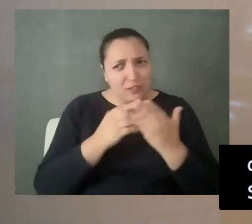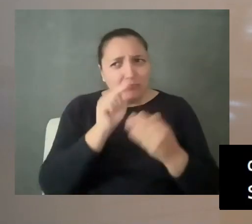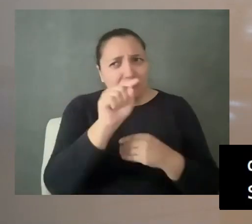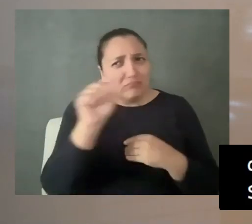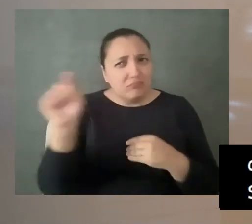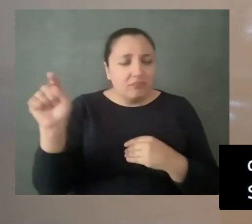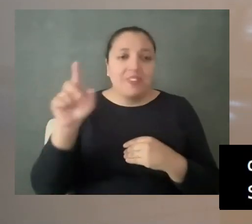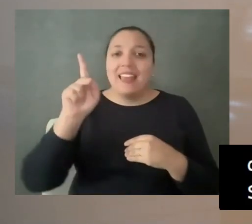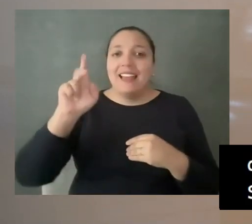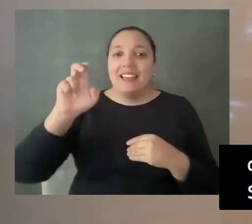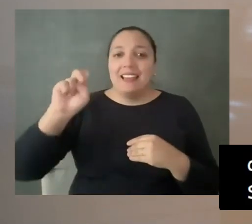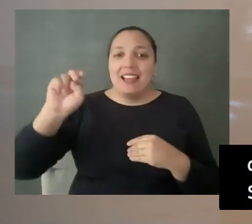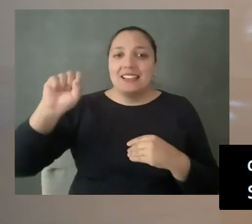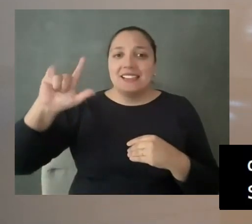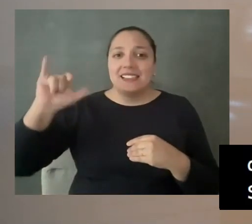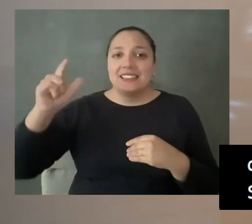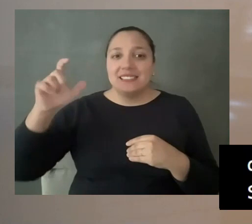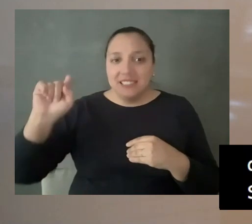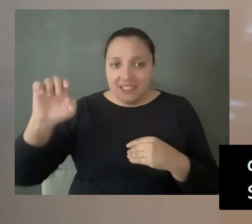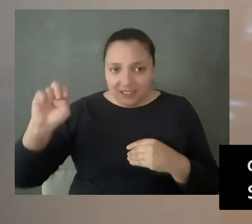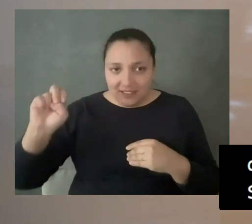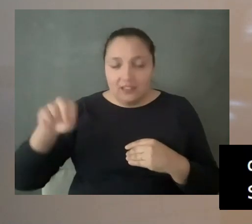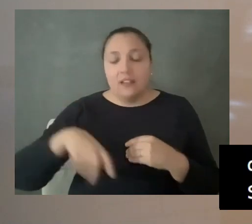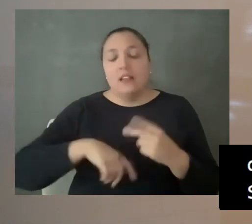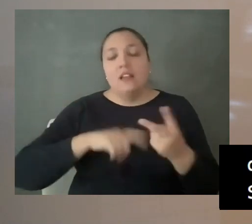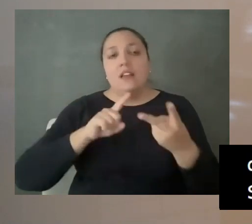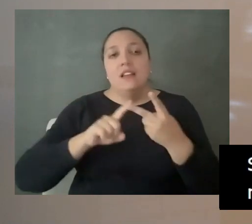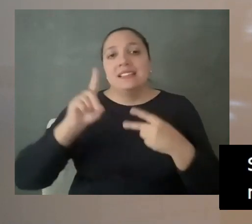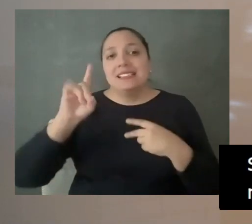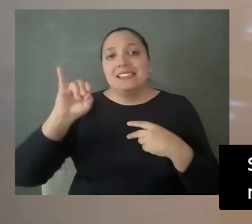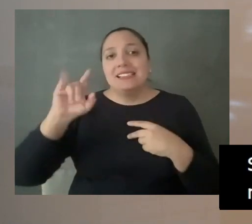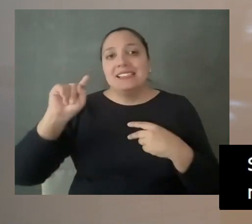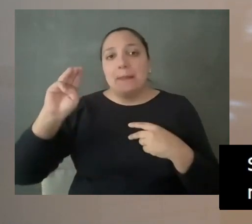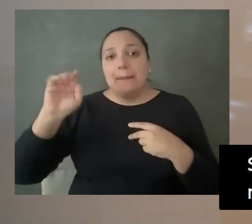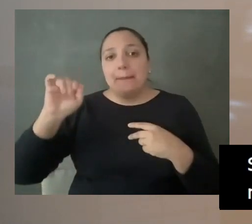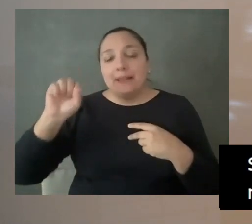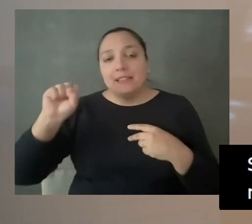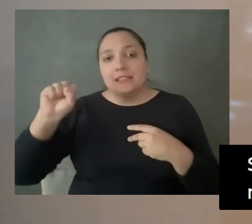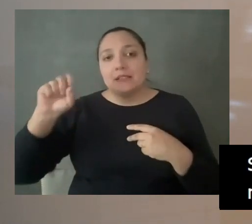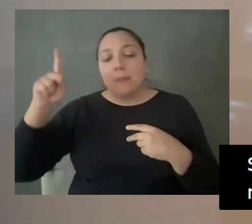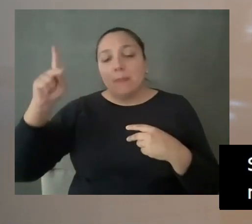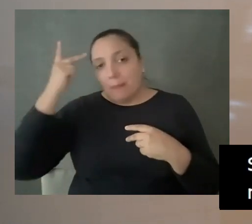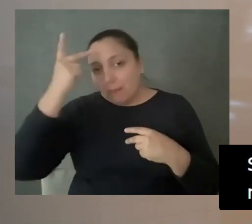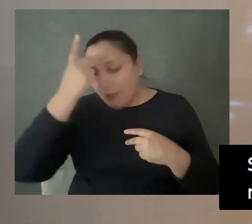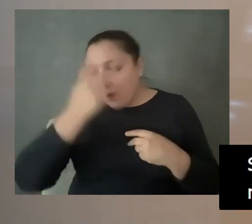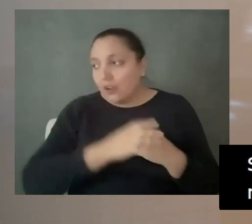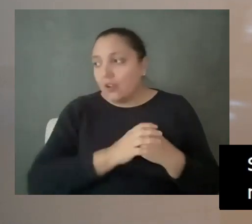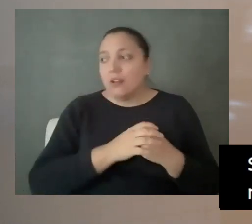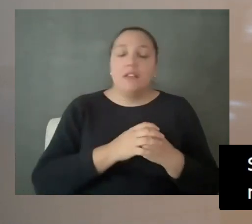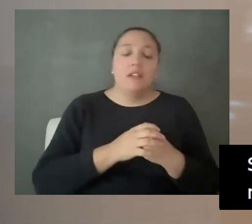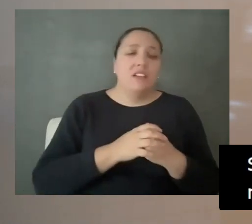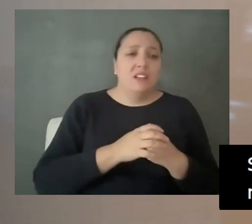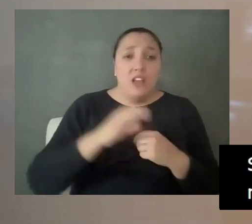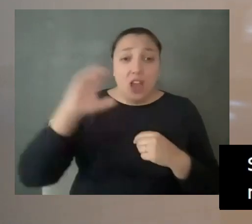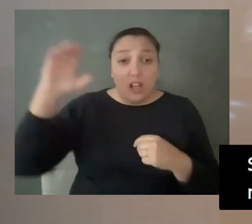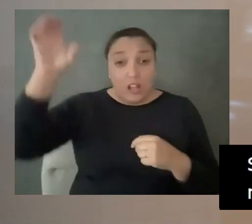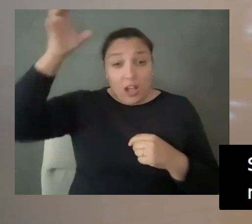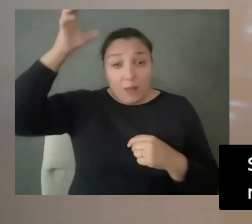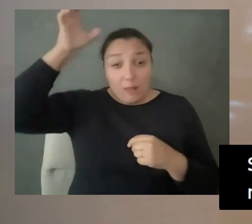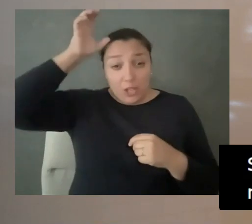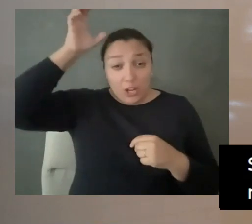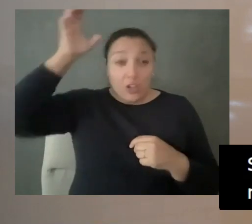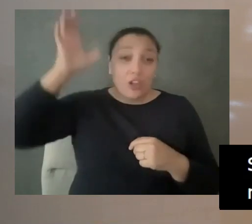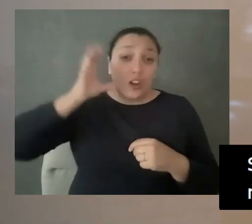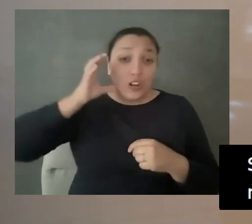Kensington, Ditmas Park, Mildwood, Flatlands, Canarsie. Anybody Canarsie?